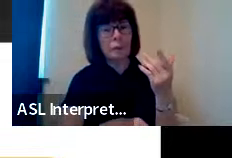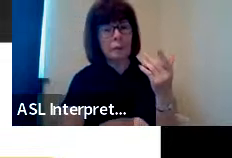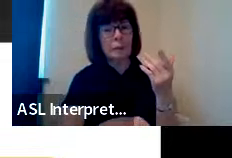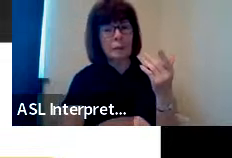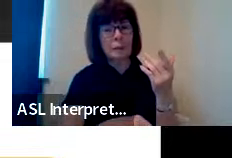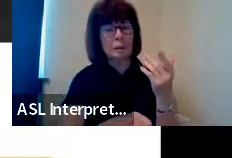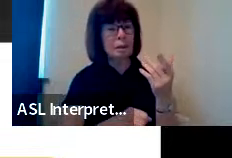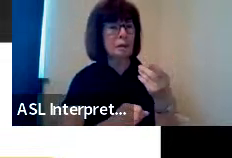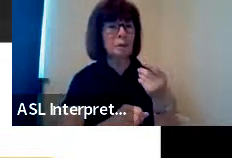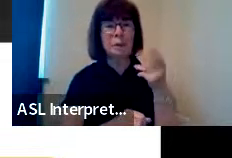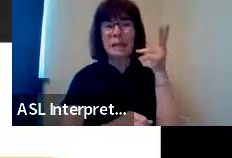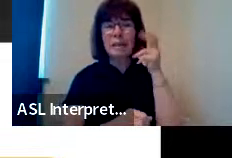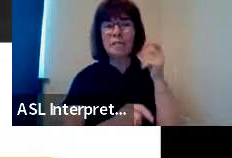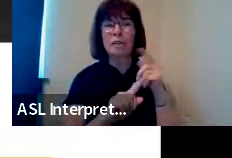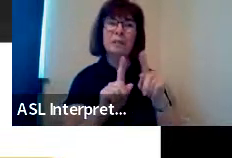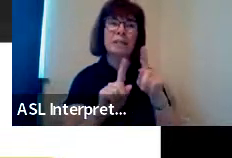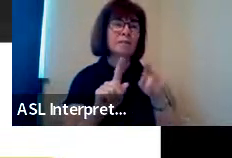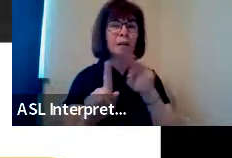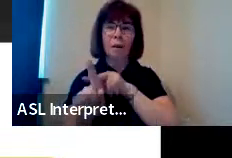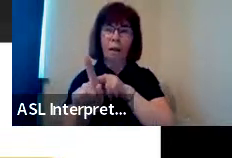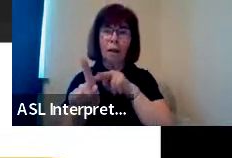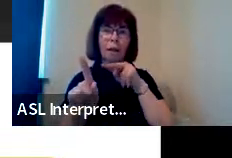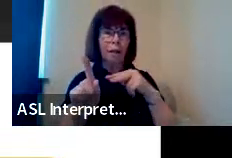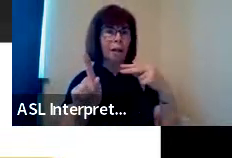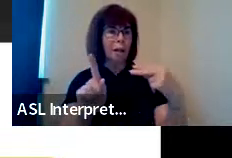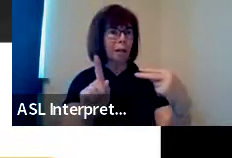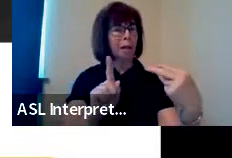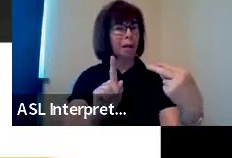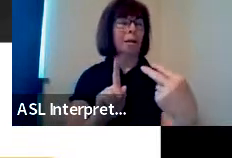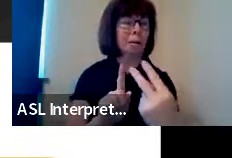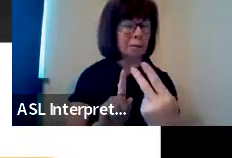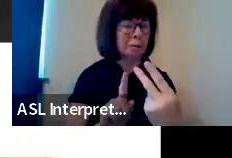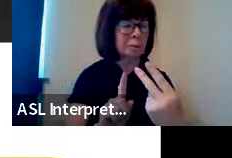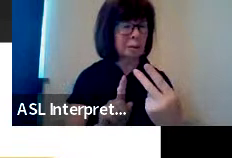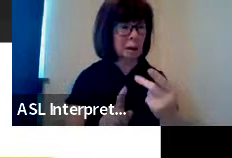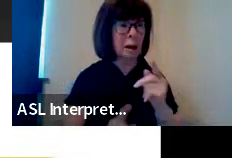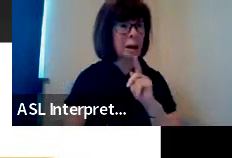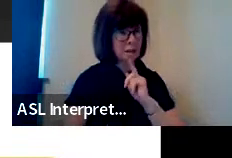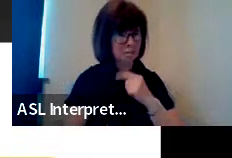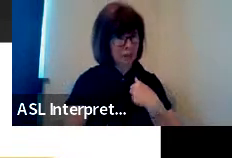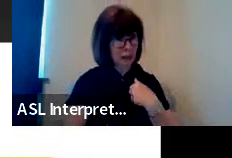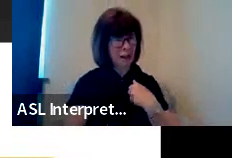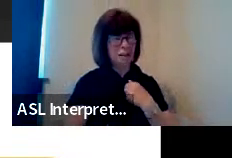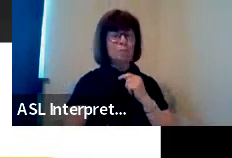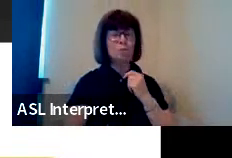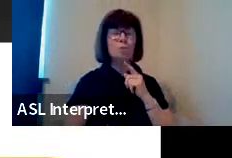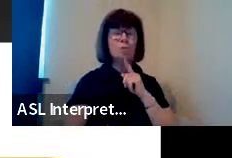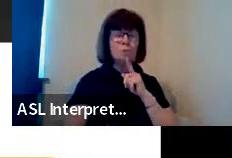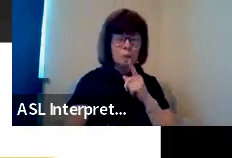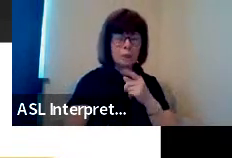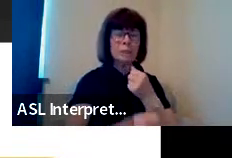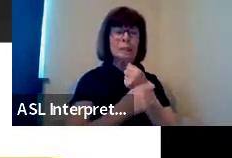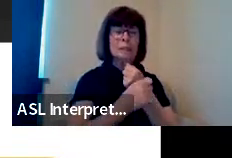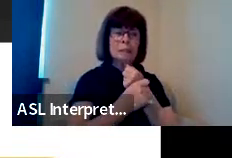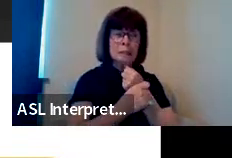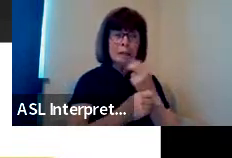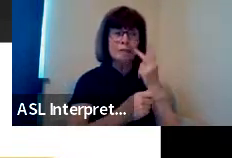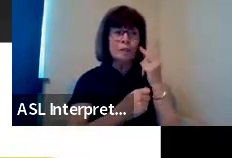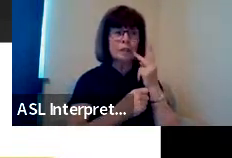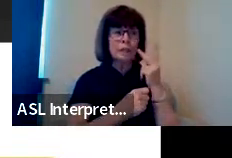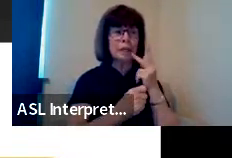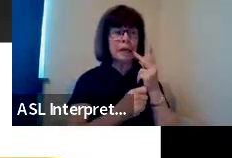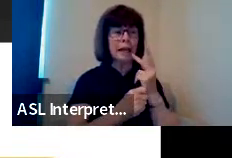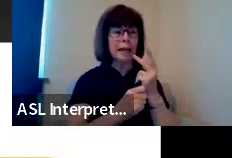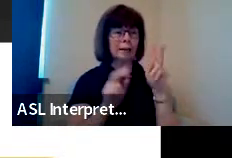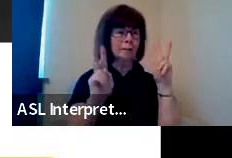many different perspectives, that I would really love to see a grassroots